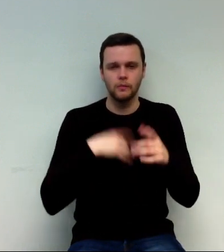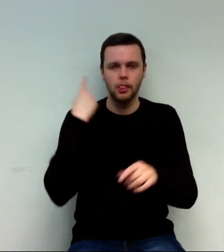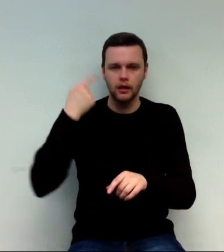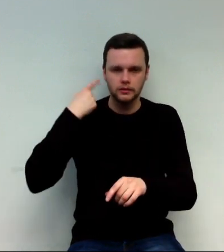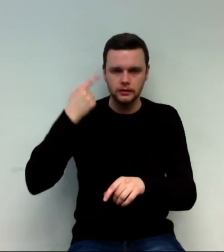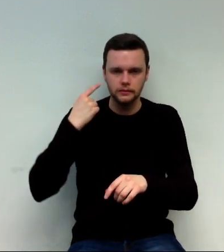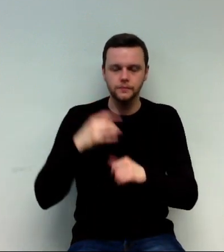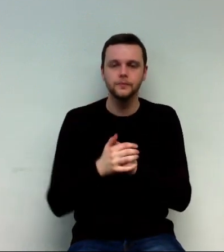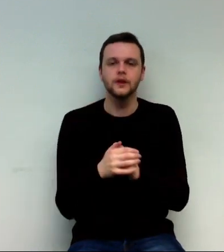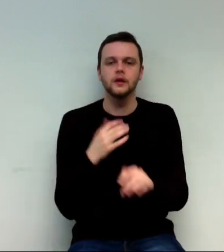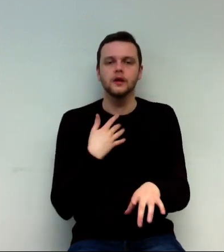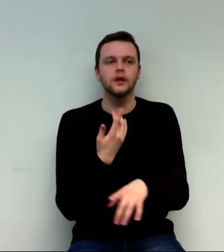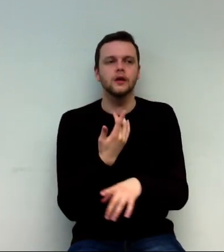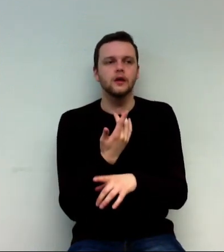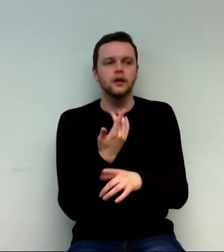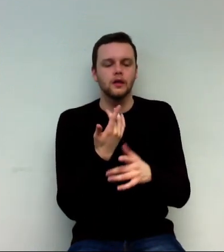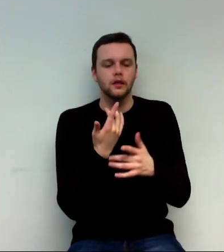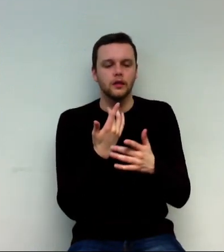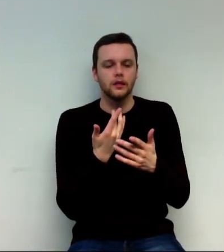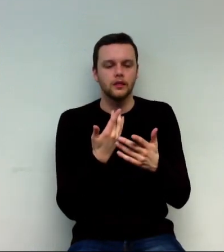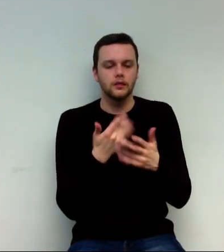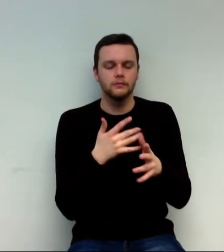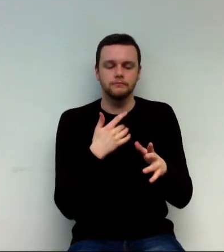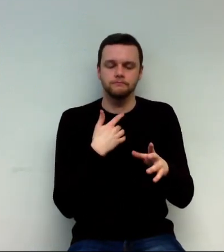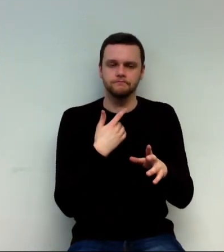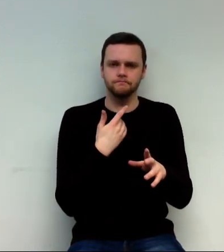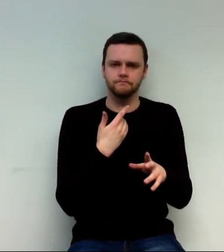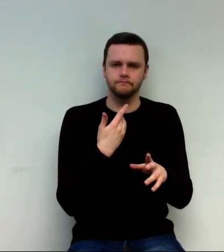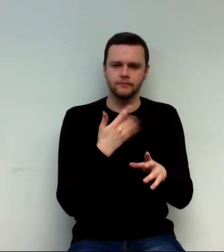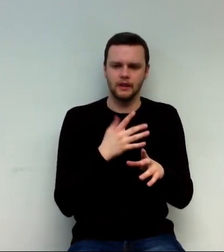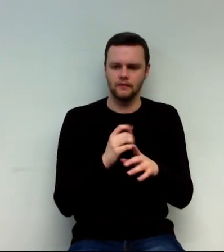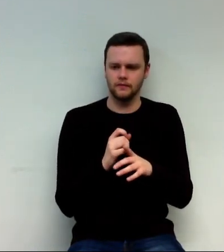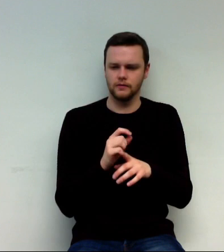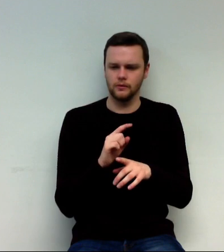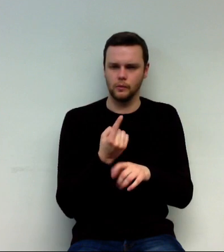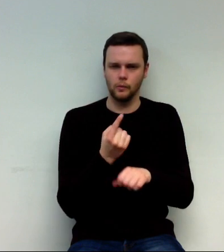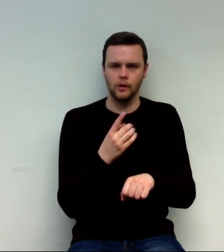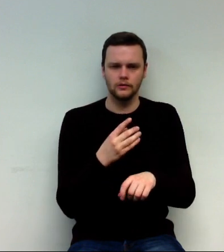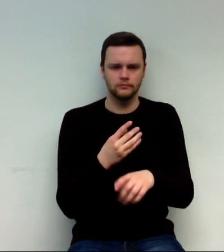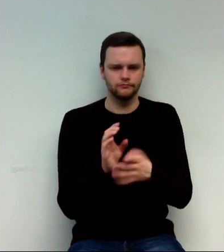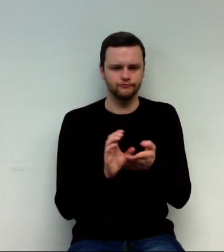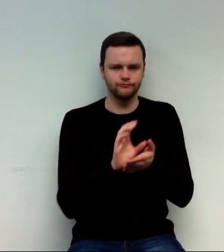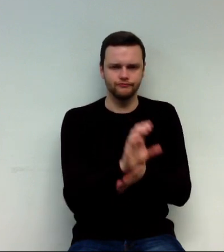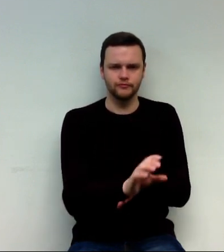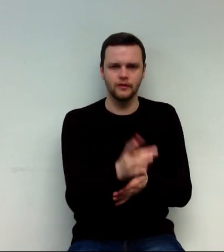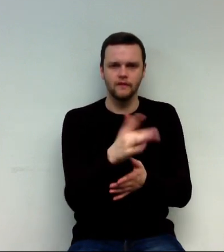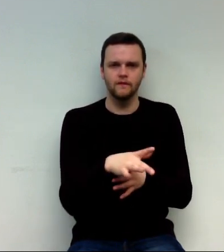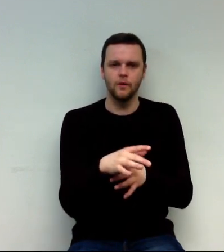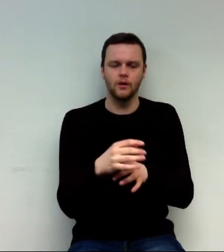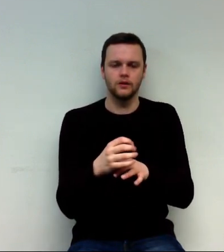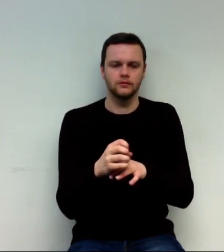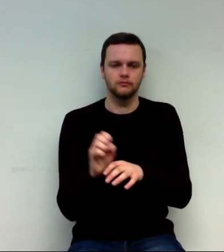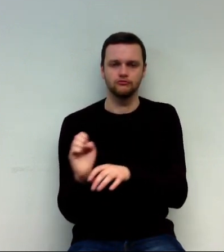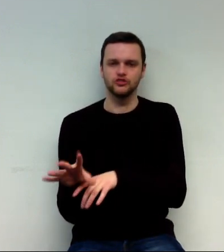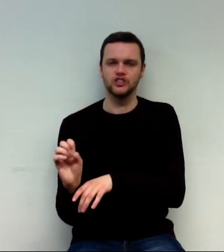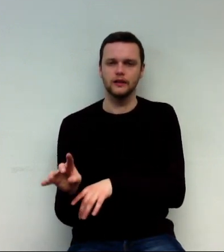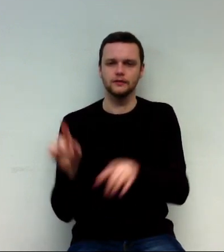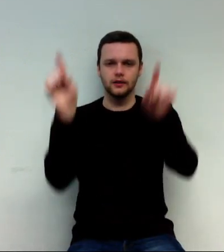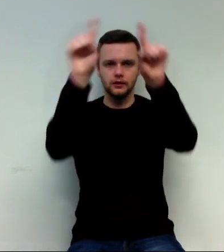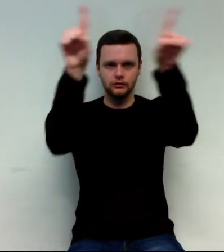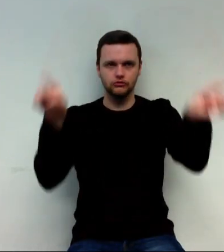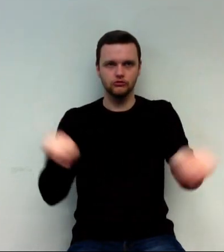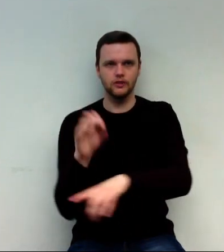and what they did was they put a one-off expense on a projector and screen for